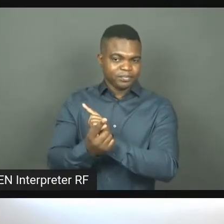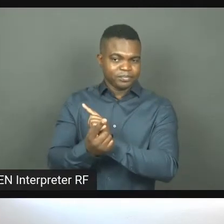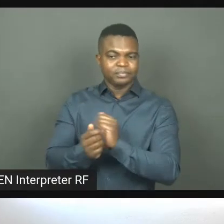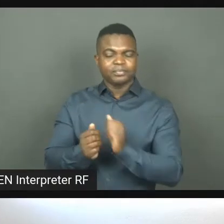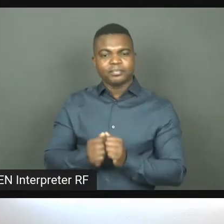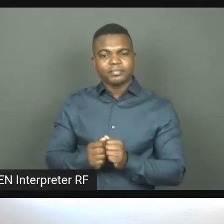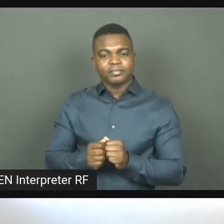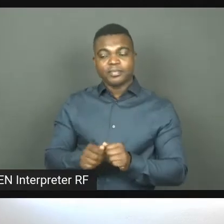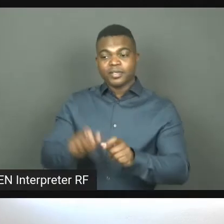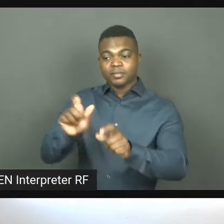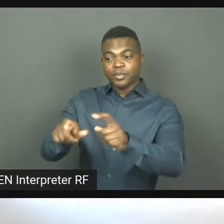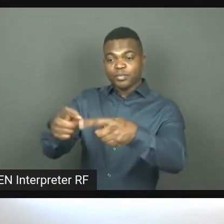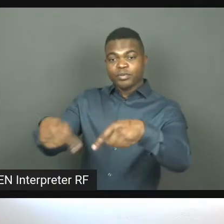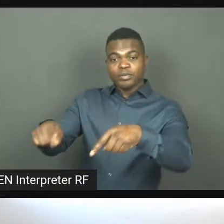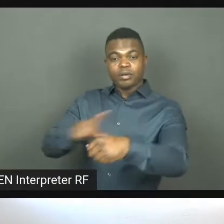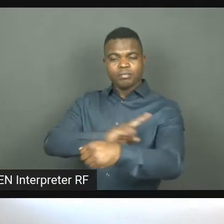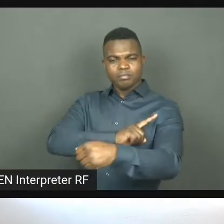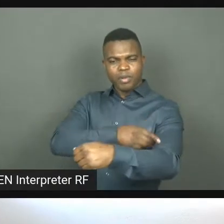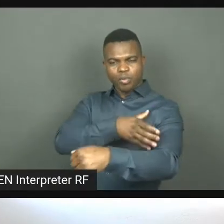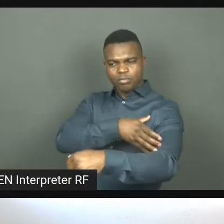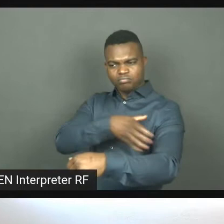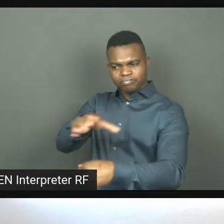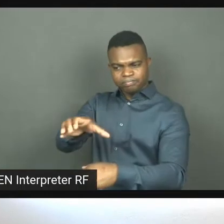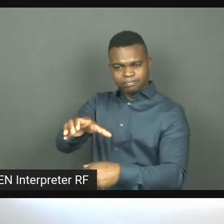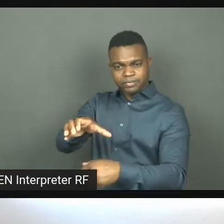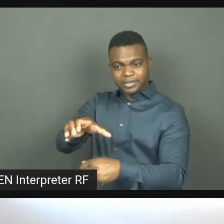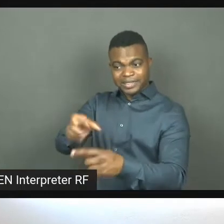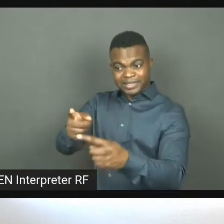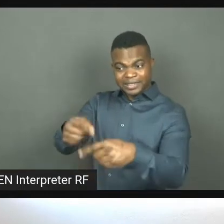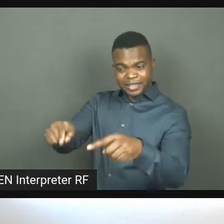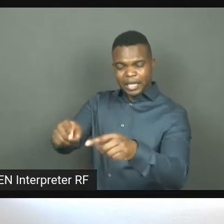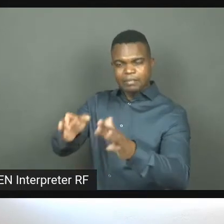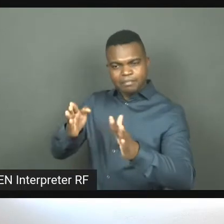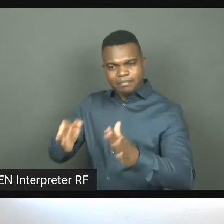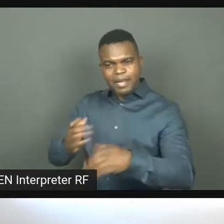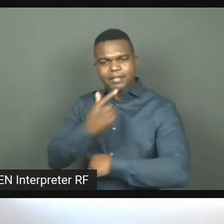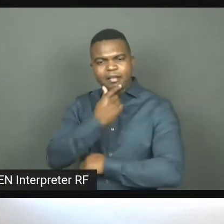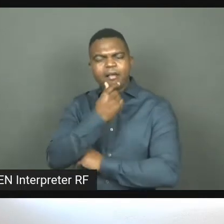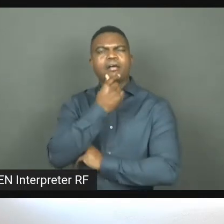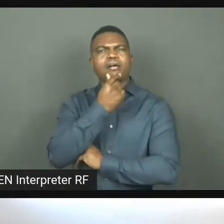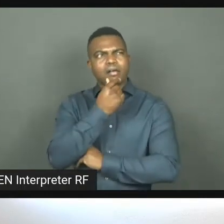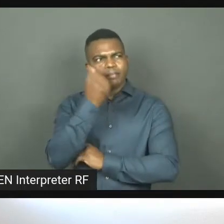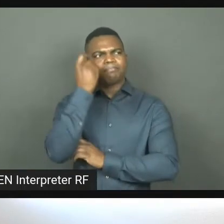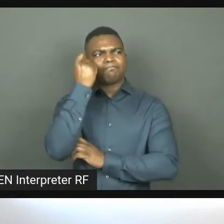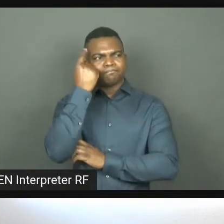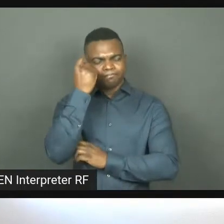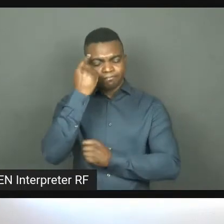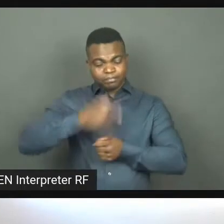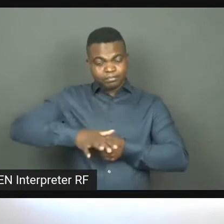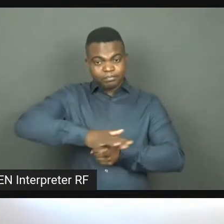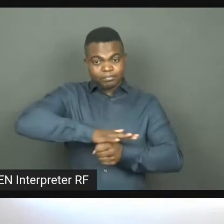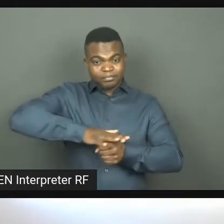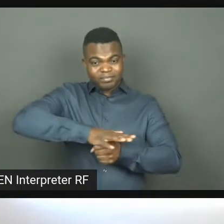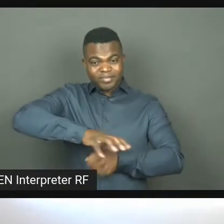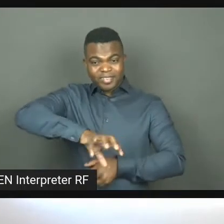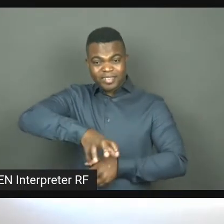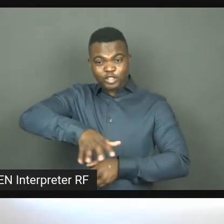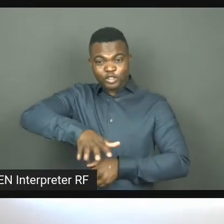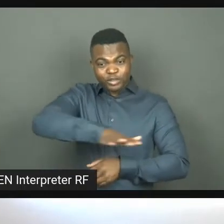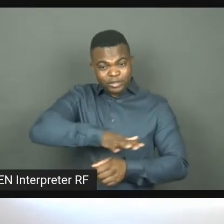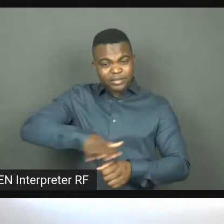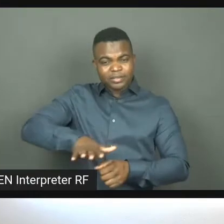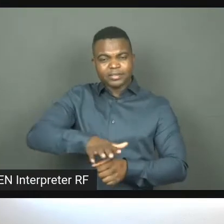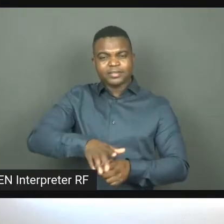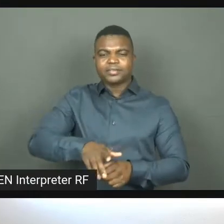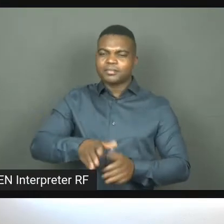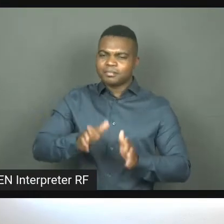have the potential if the stage is actually made available for us. I think it